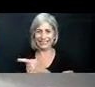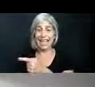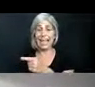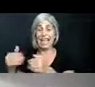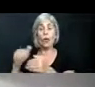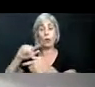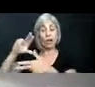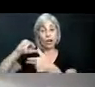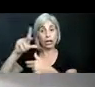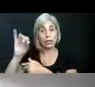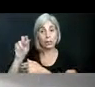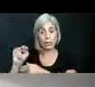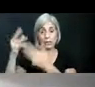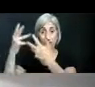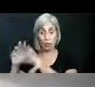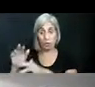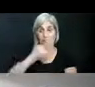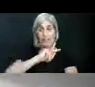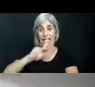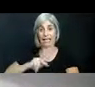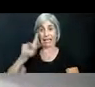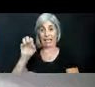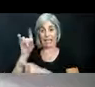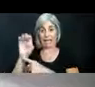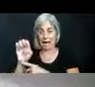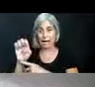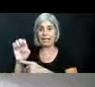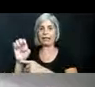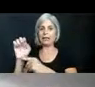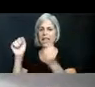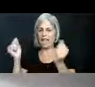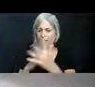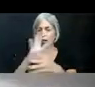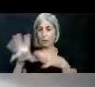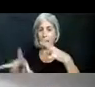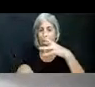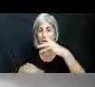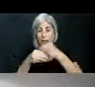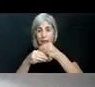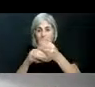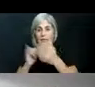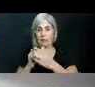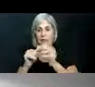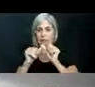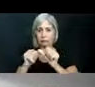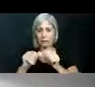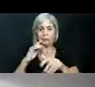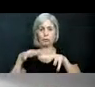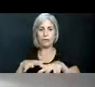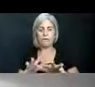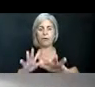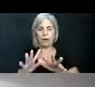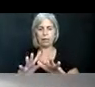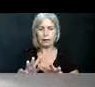and when there were king tides and sea level rise contributed. All of these things contributed to the flooding that you see in this image.